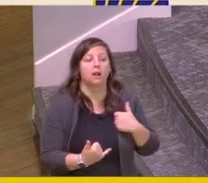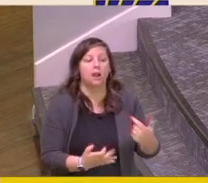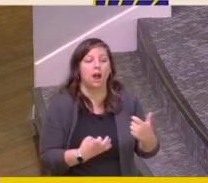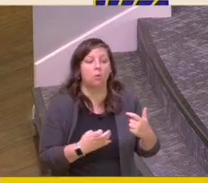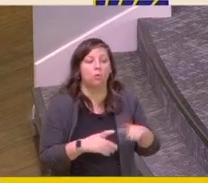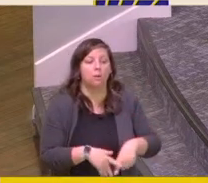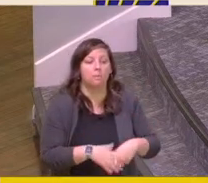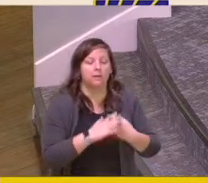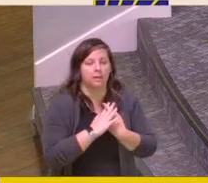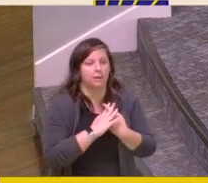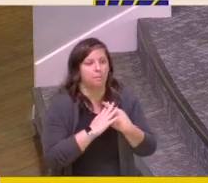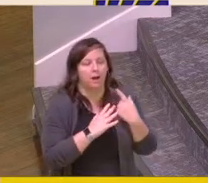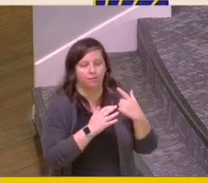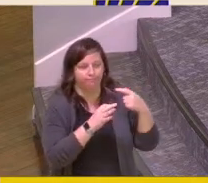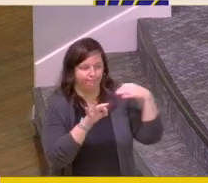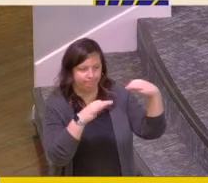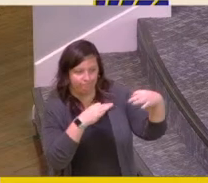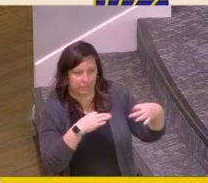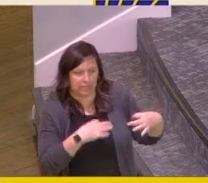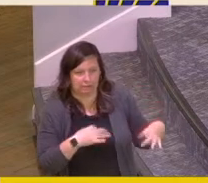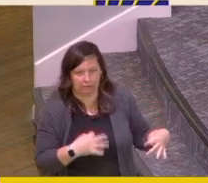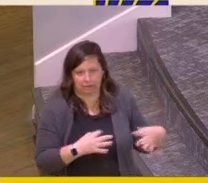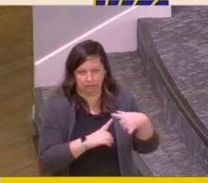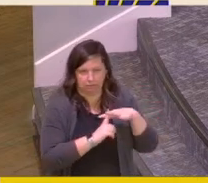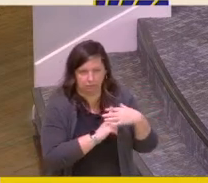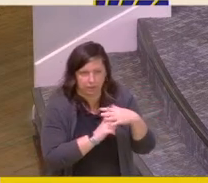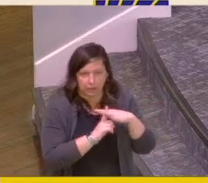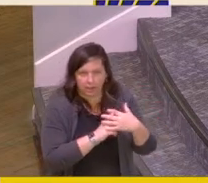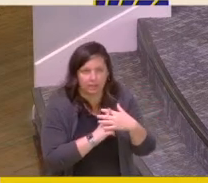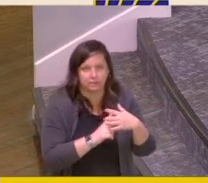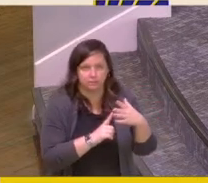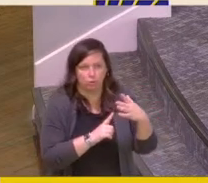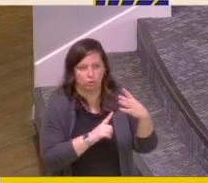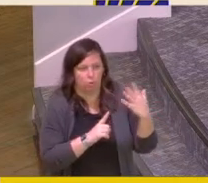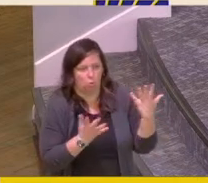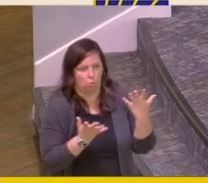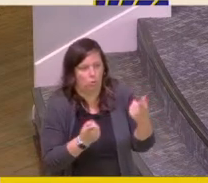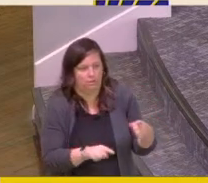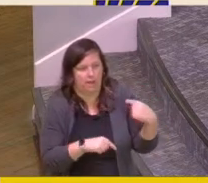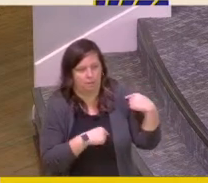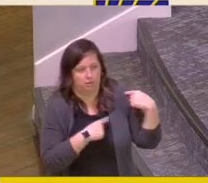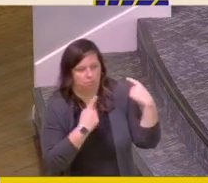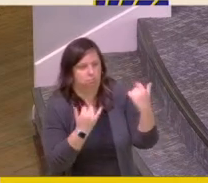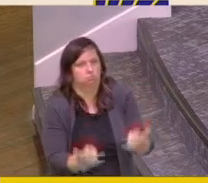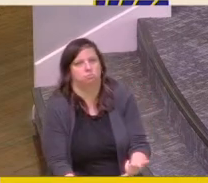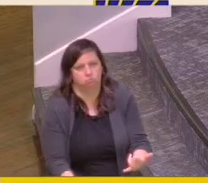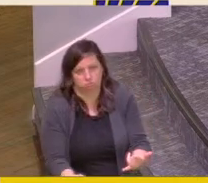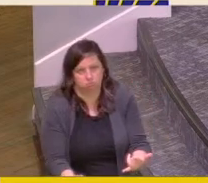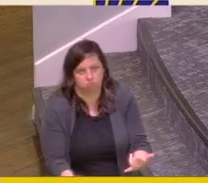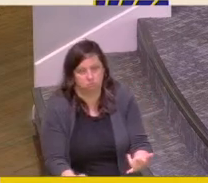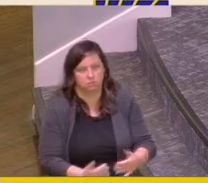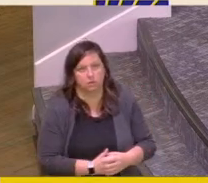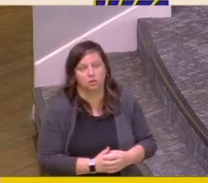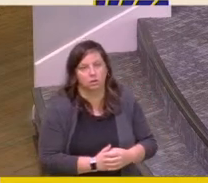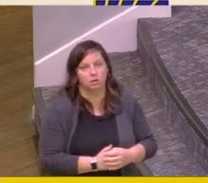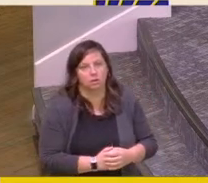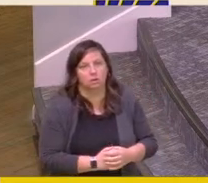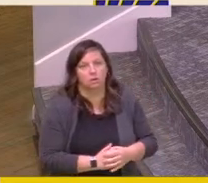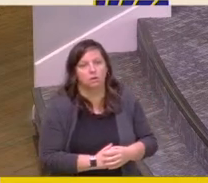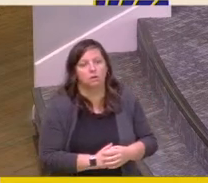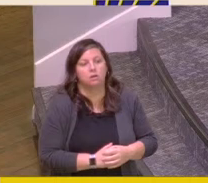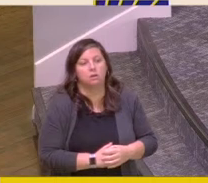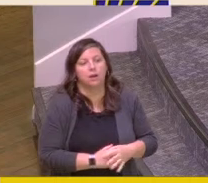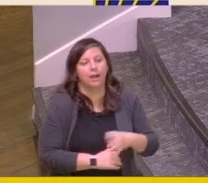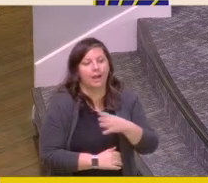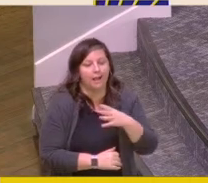a contextual history as to kind of how we got here, and then helping